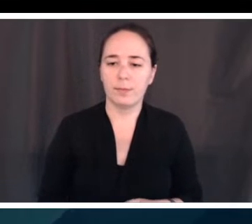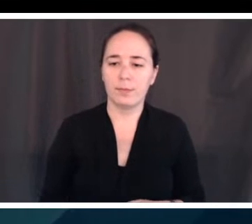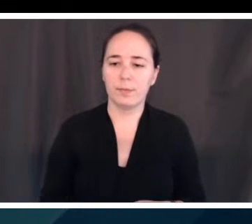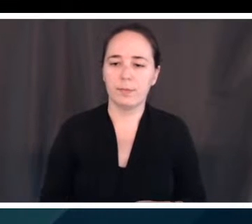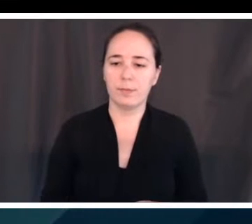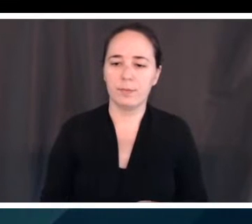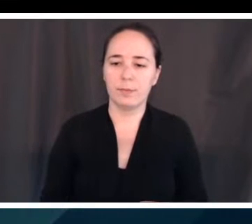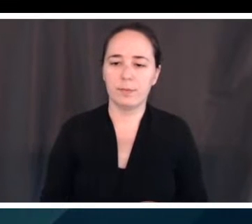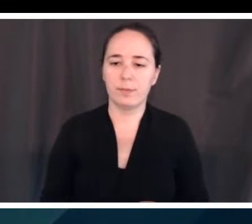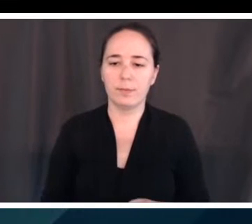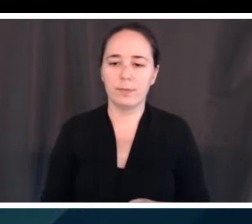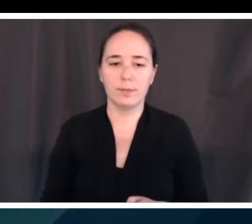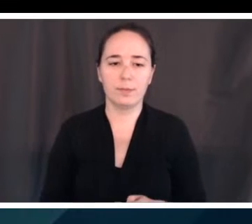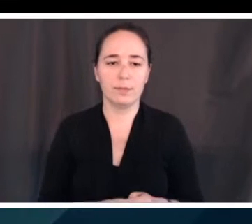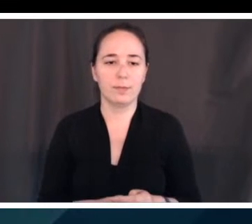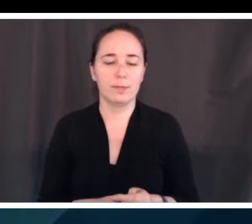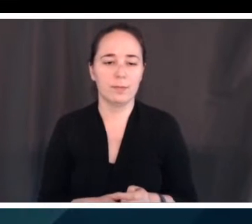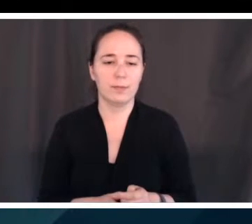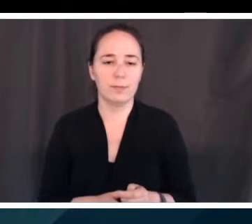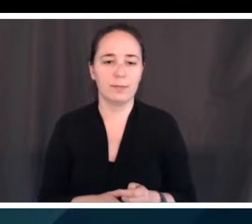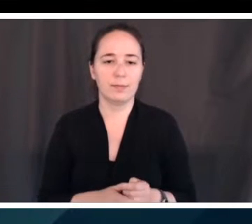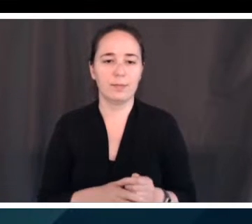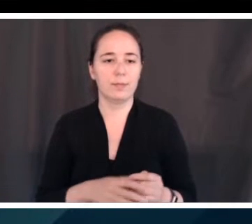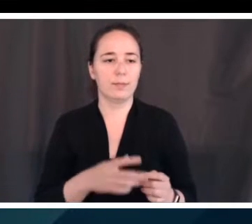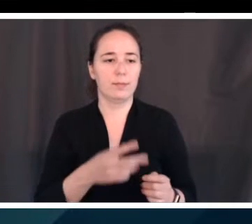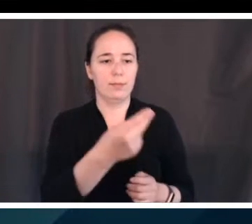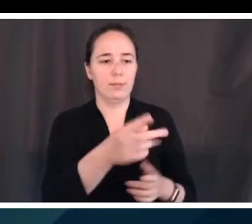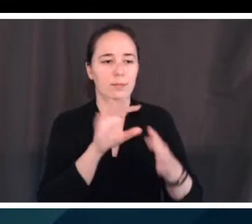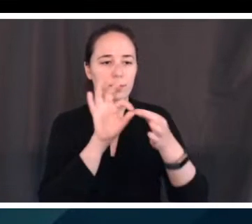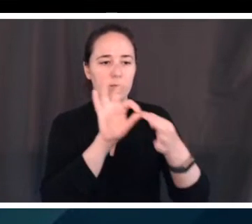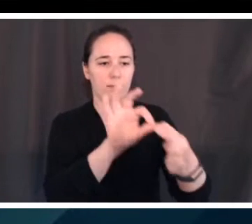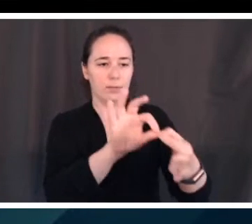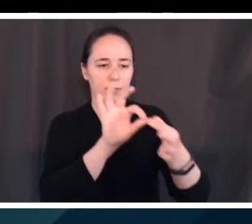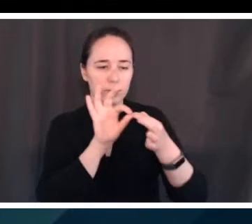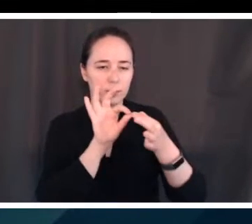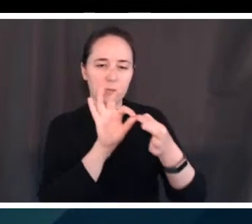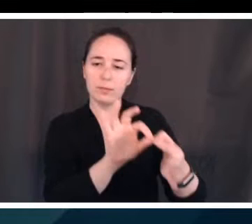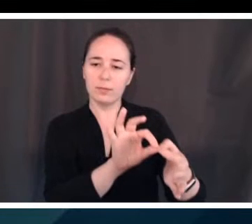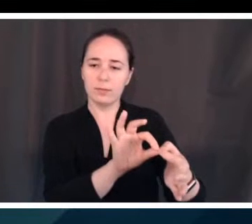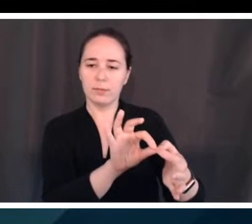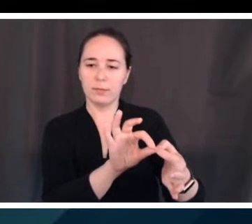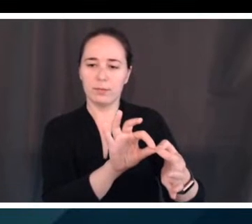I see you, baby.